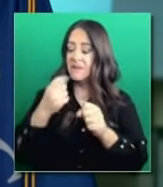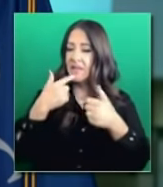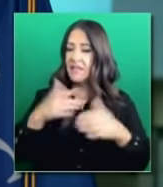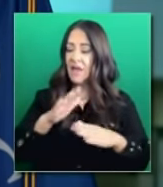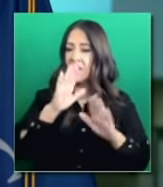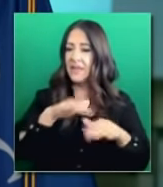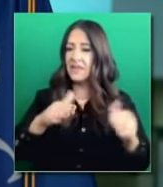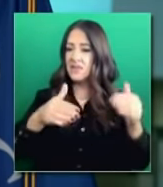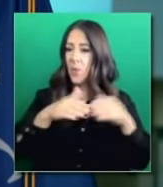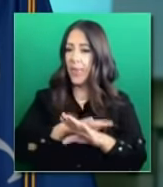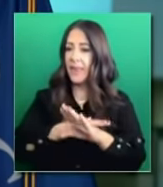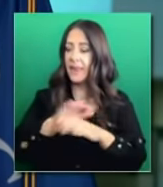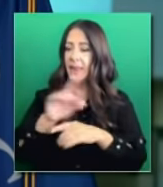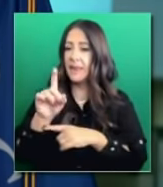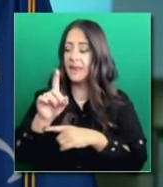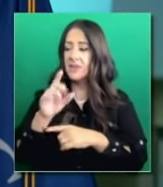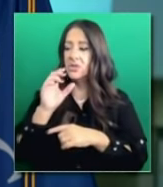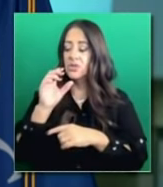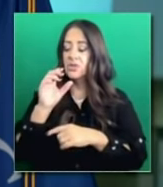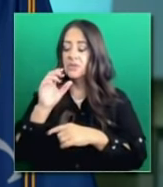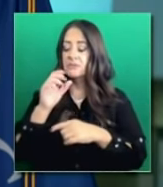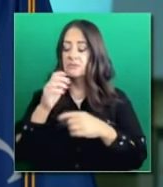our staff, keeping our paraprofessional teachers safe?